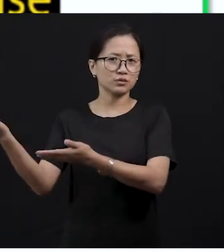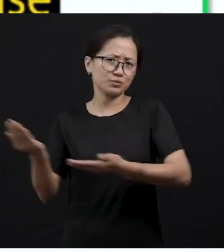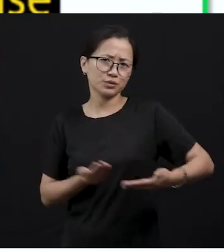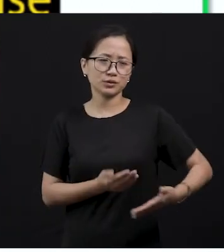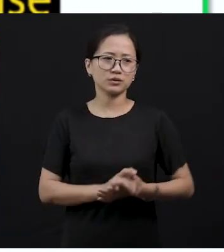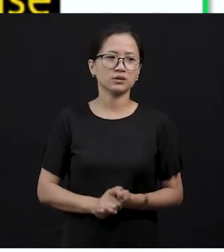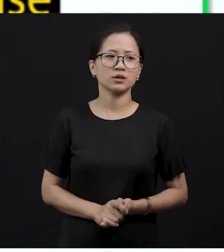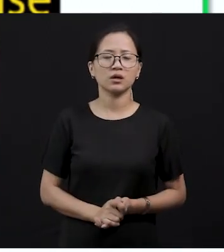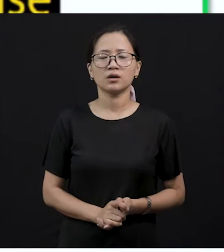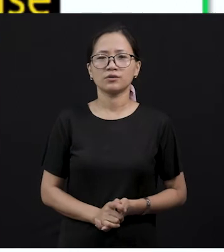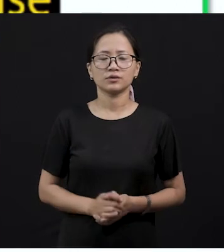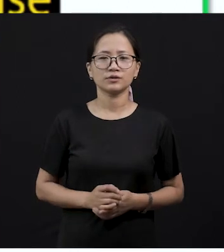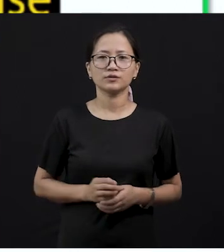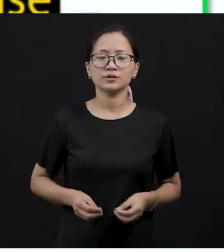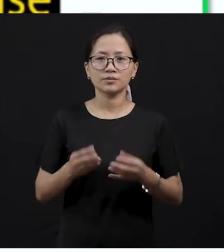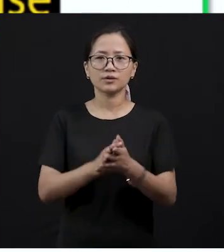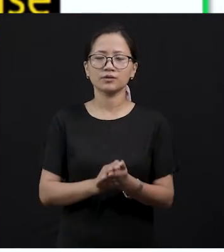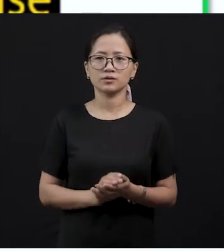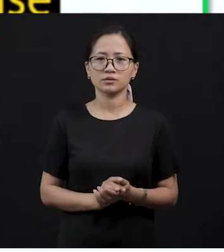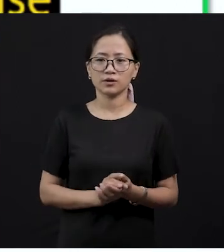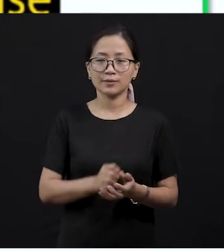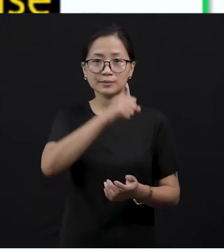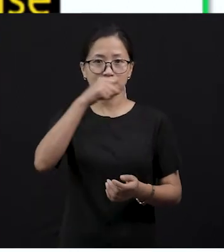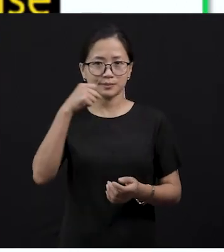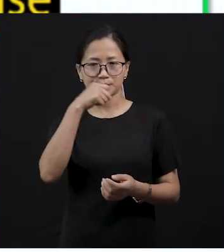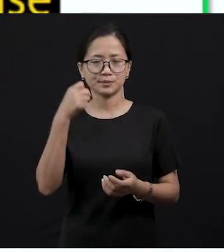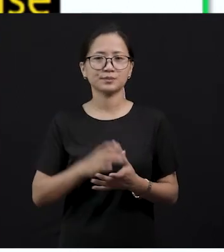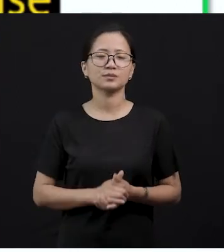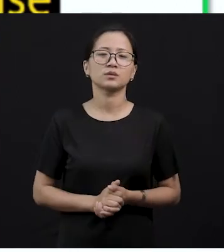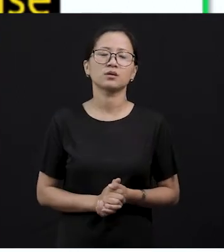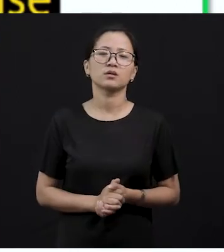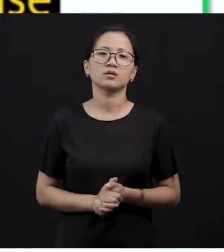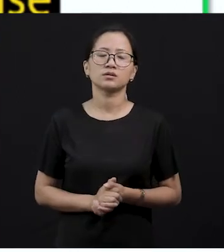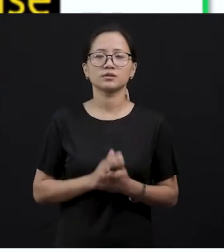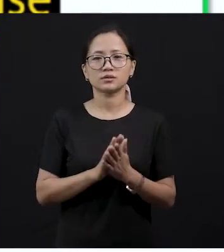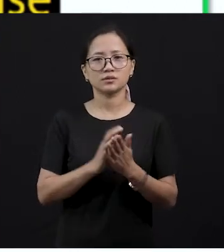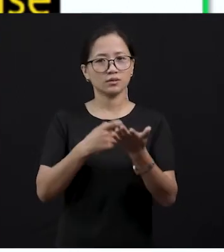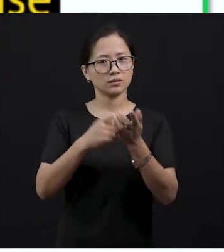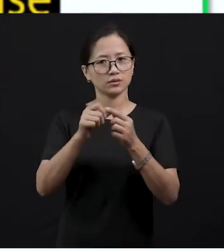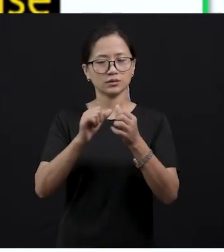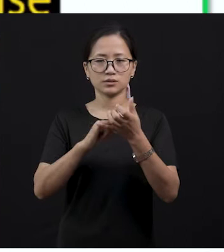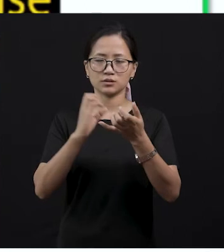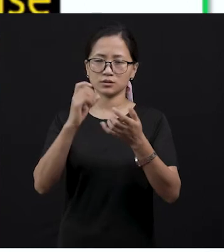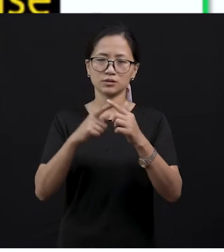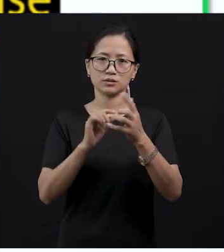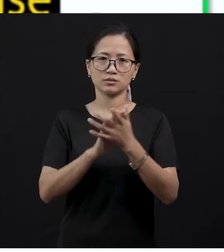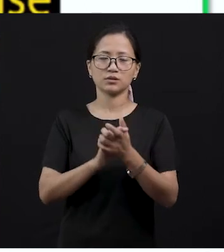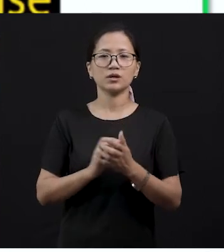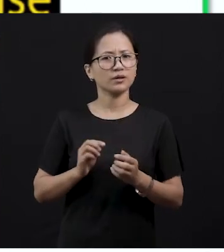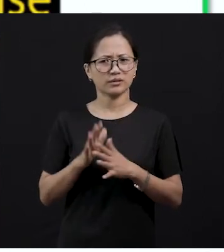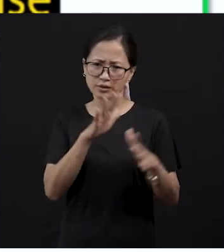start watering. Their mouth start watering. It is a reaction to a stimulus. So animals